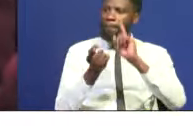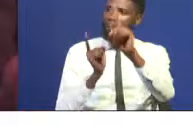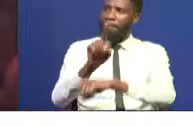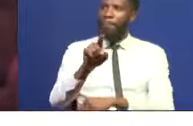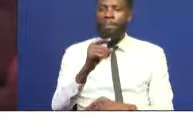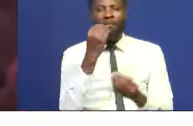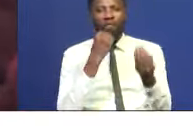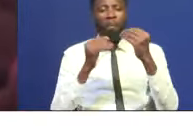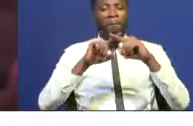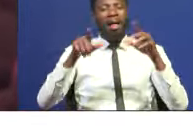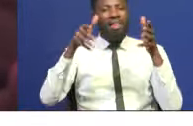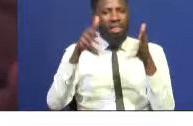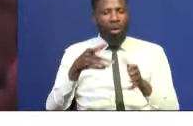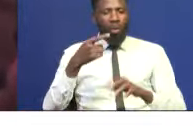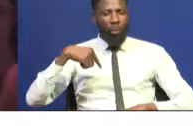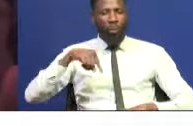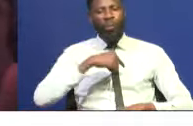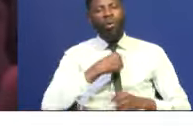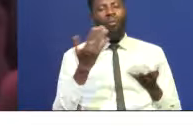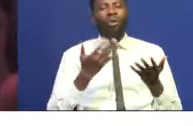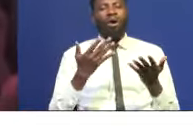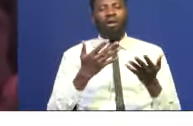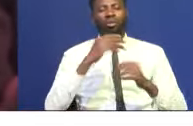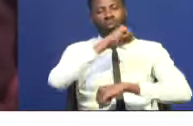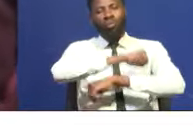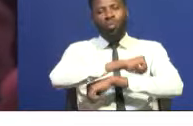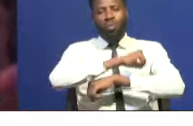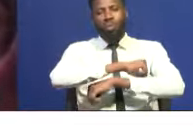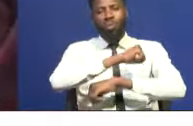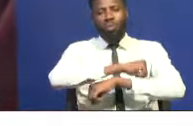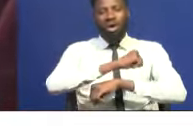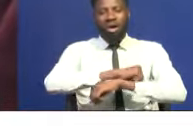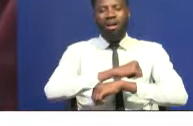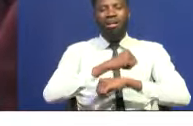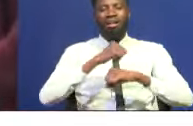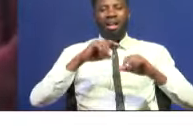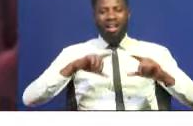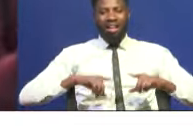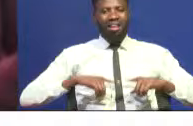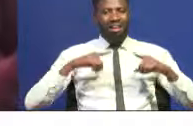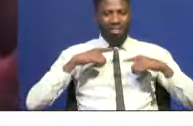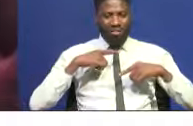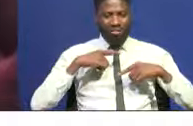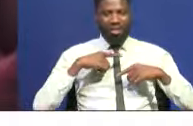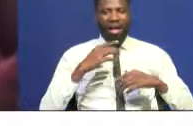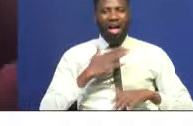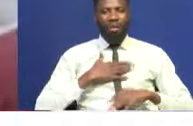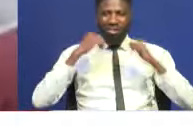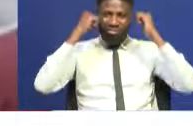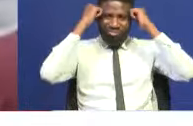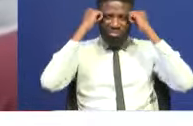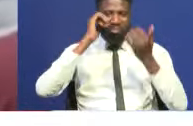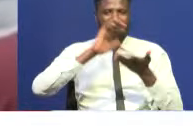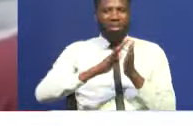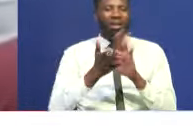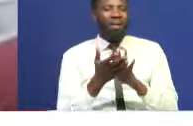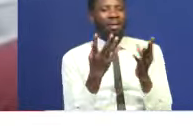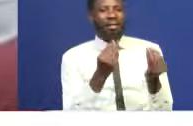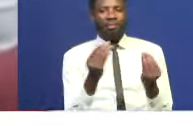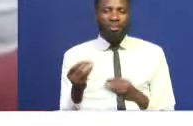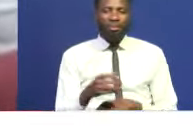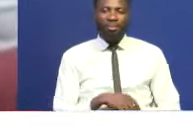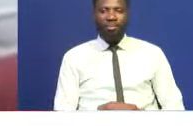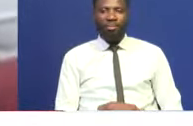ya hiyo tunakaa shule na tunakula. Sasa imetuwezesha, yani imerahisisha masomo yetu kuwa simple. Previous to